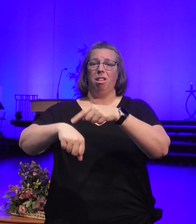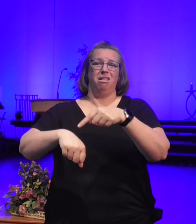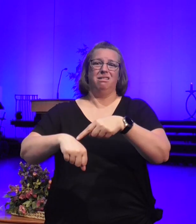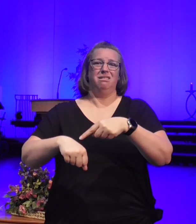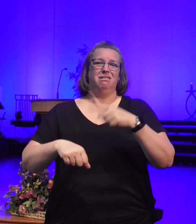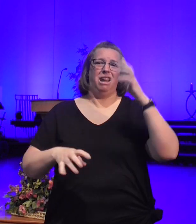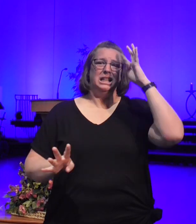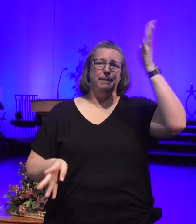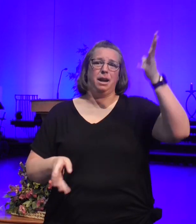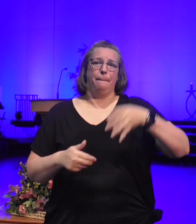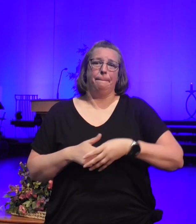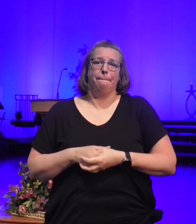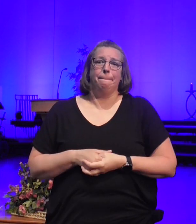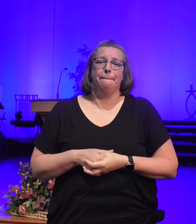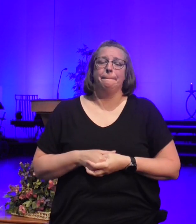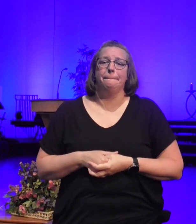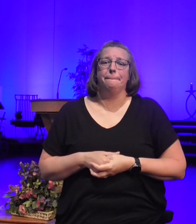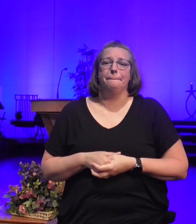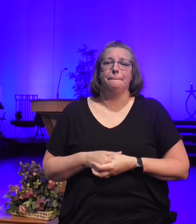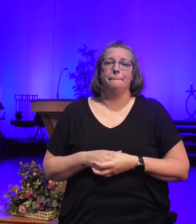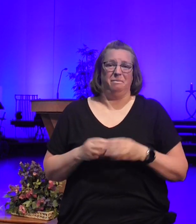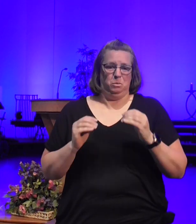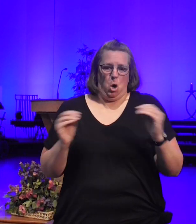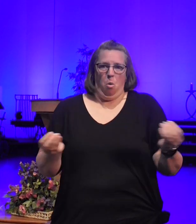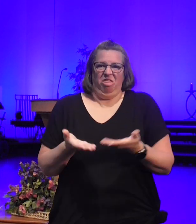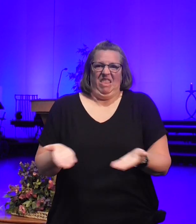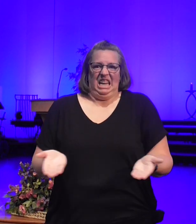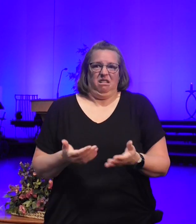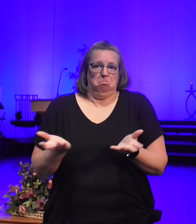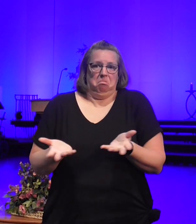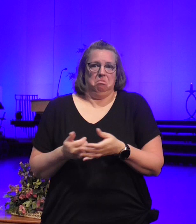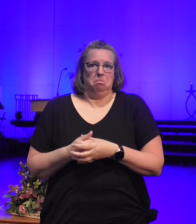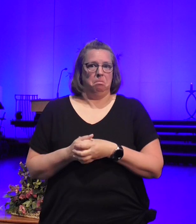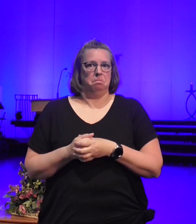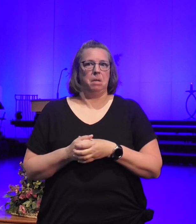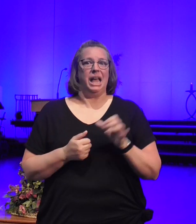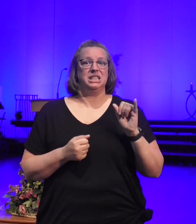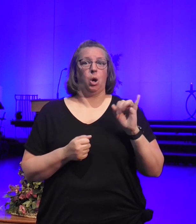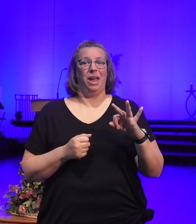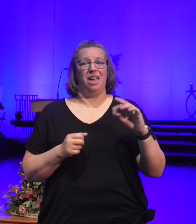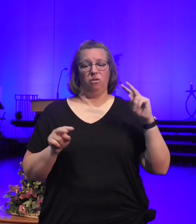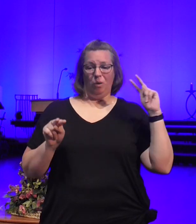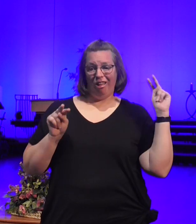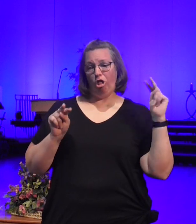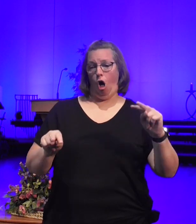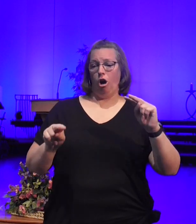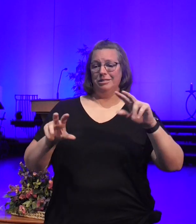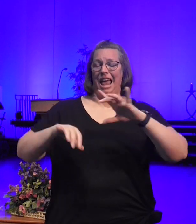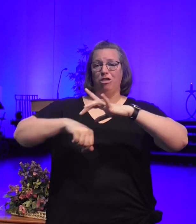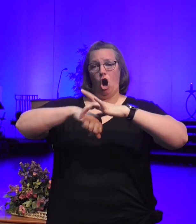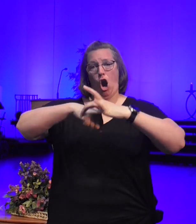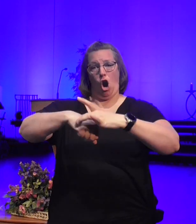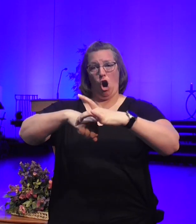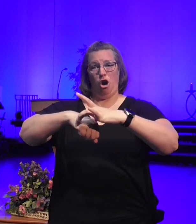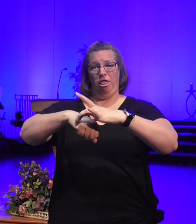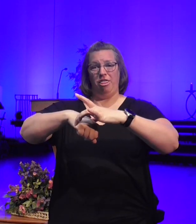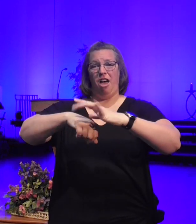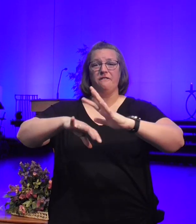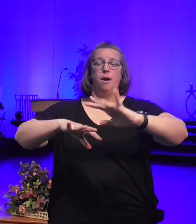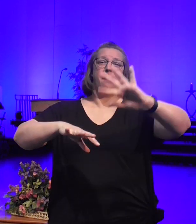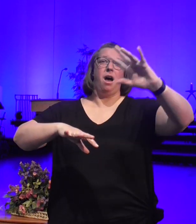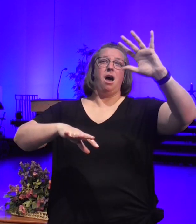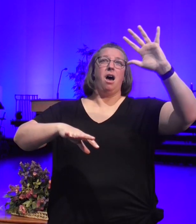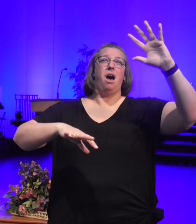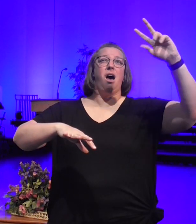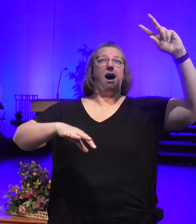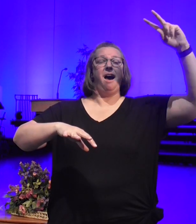No such thing at all. If we were to look at our earth from the standpoint of way, way high